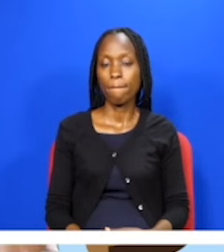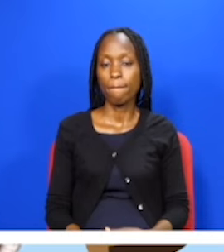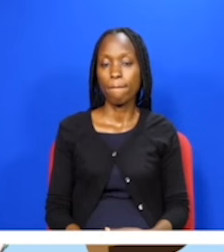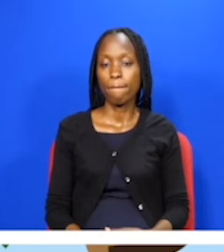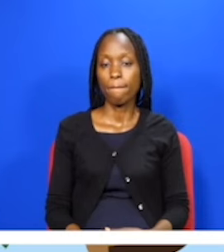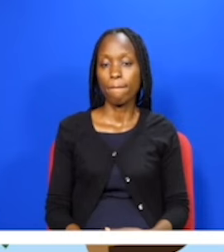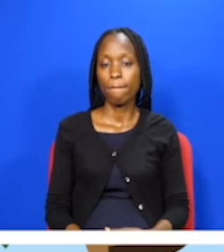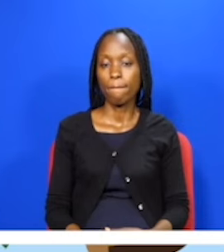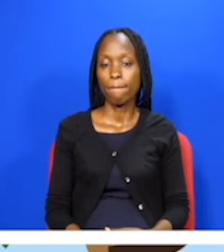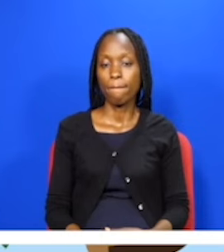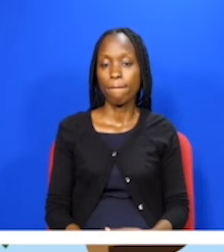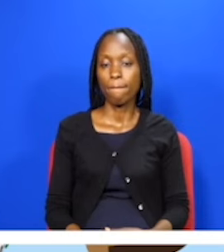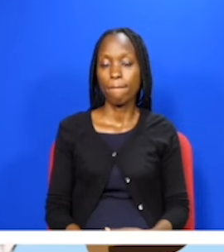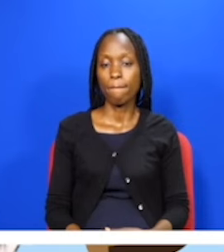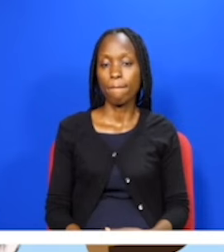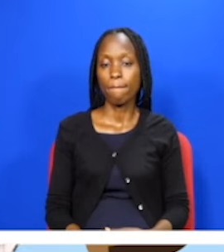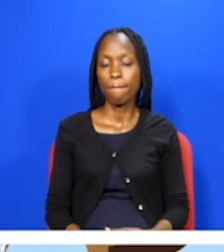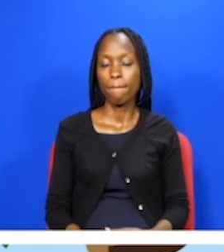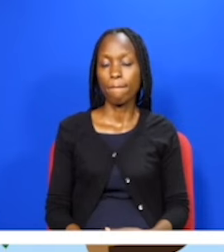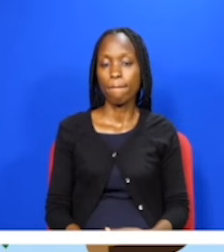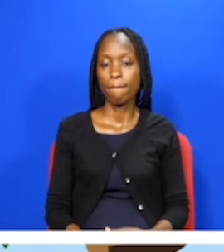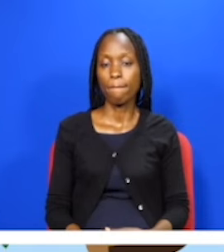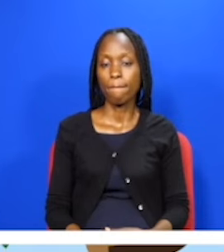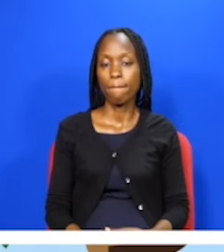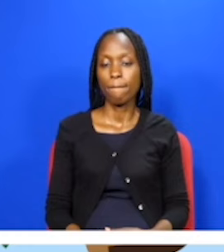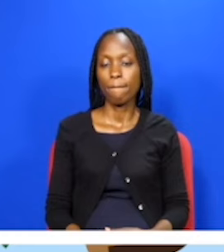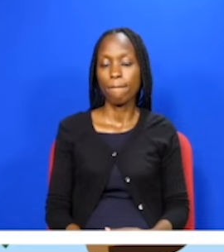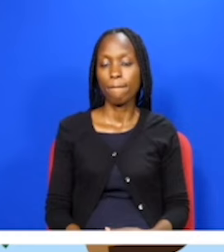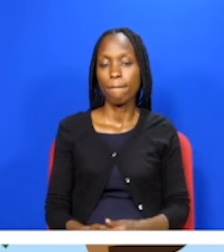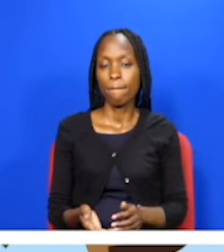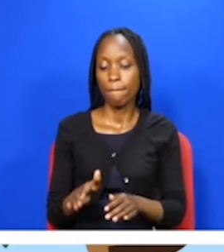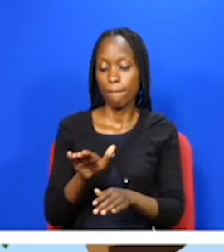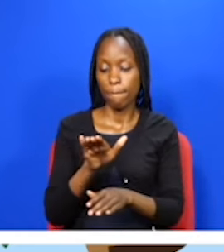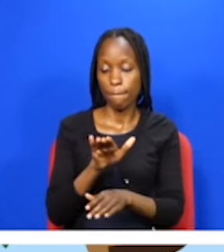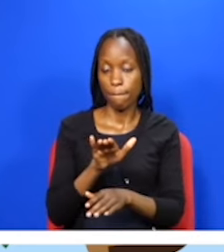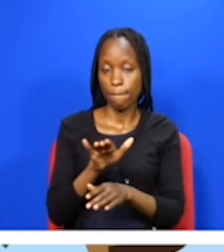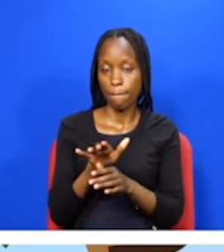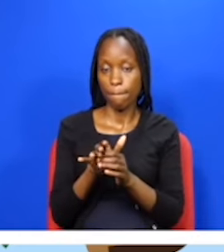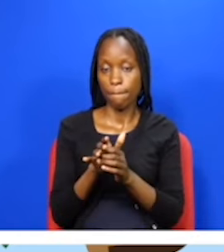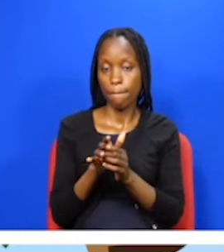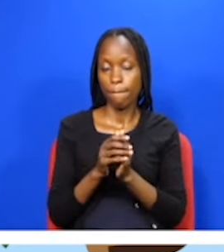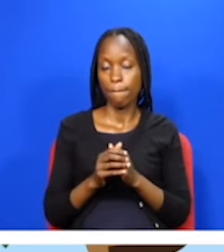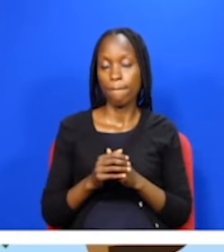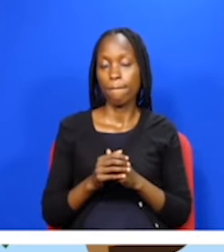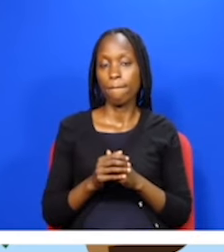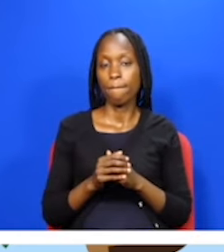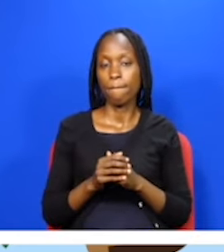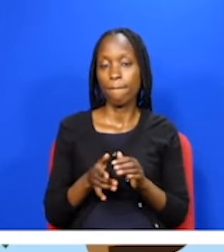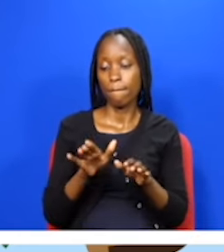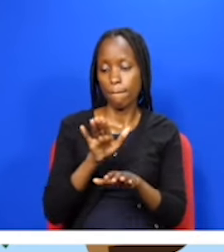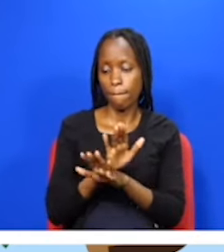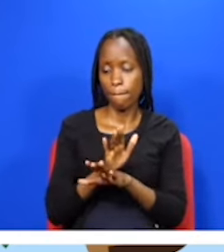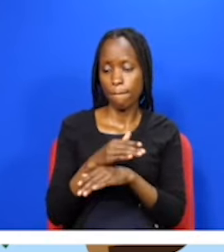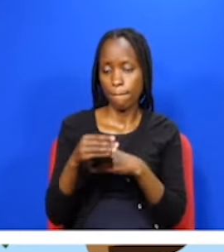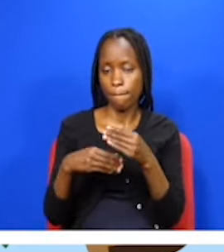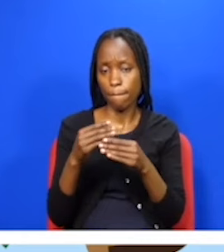wrap our tissue rolls with a nice well-colored or plain paper, and then we do